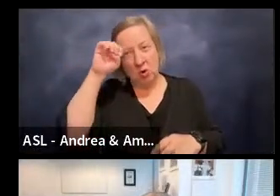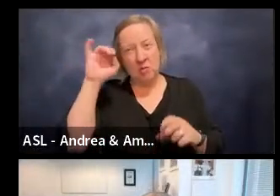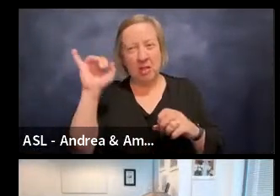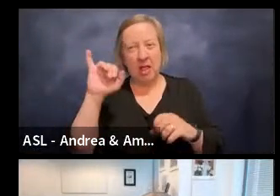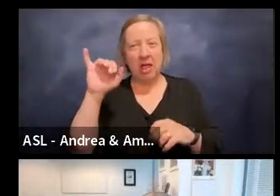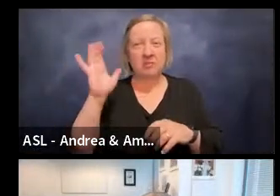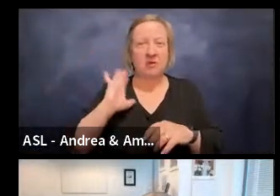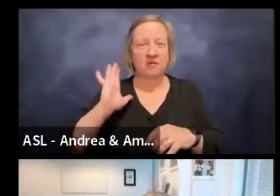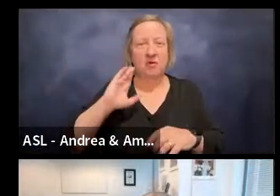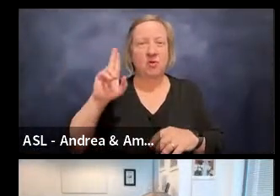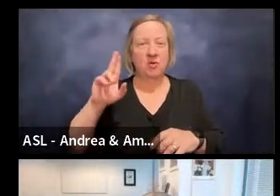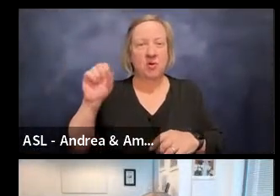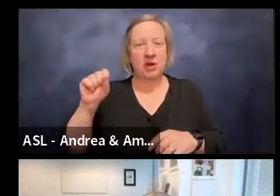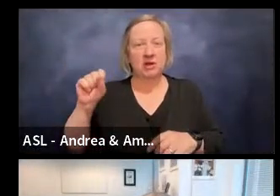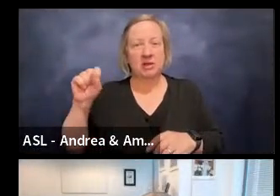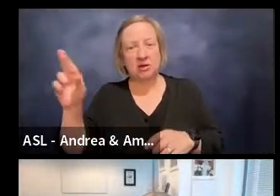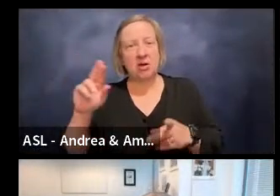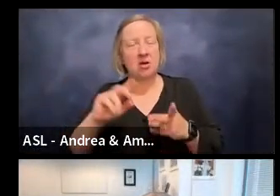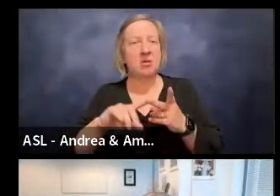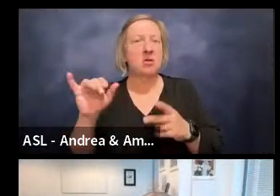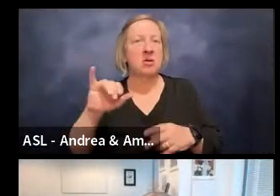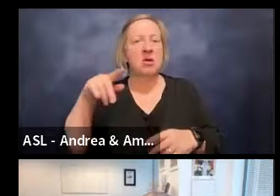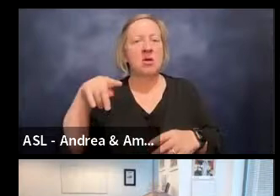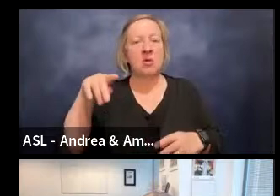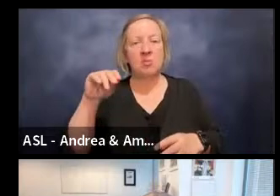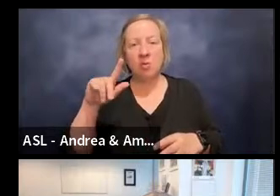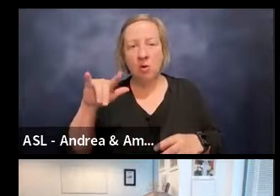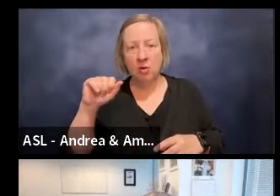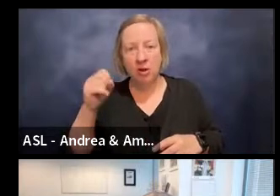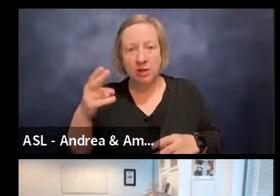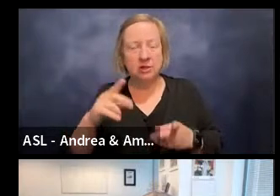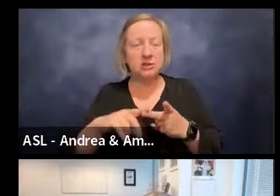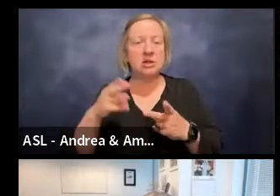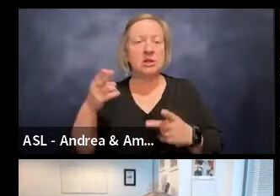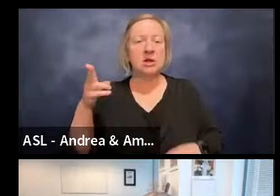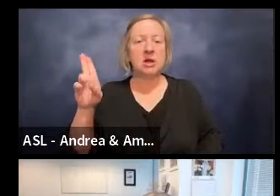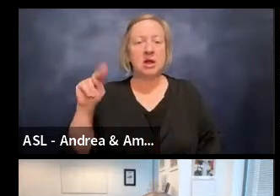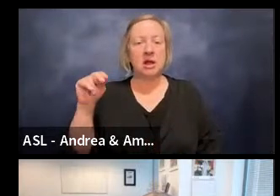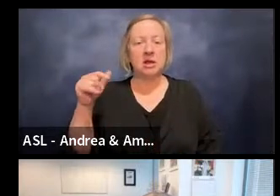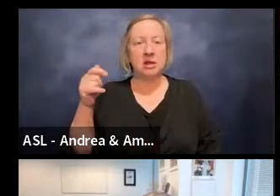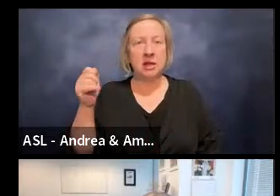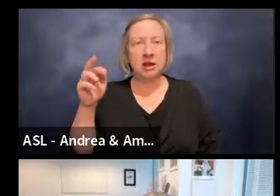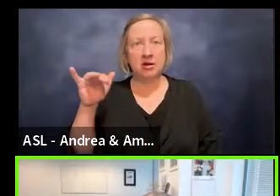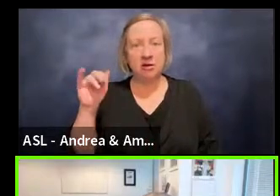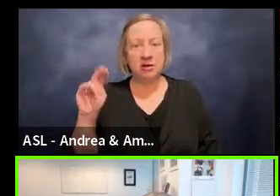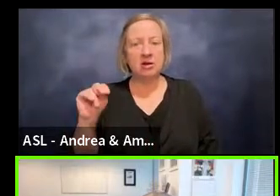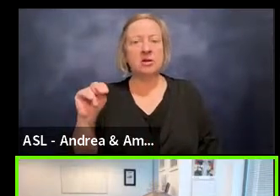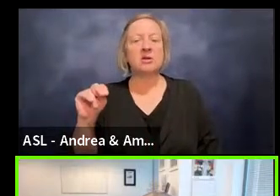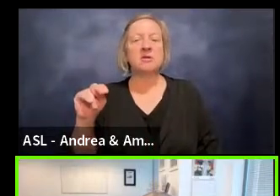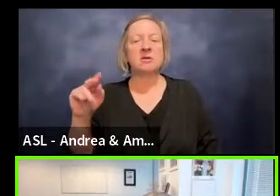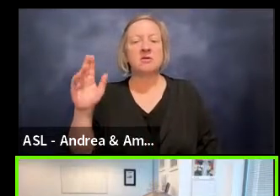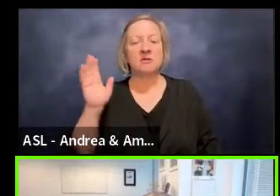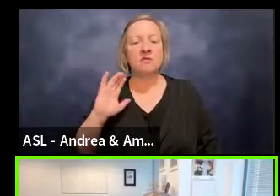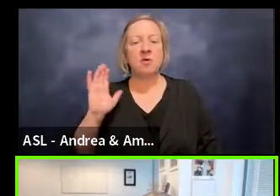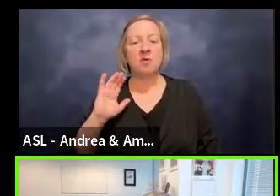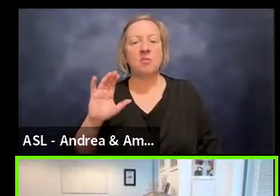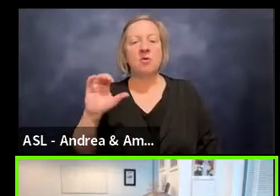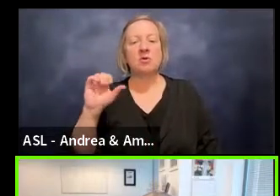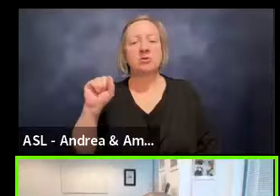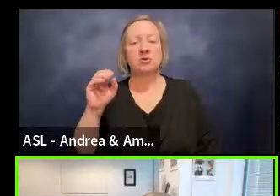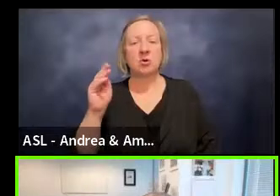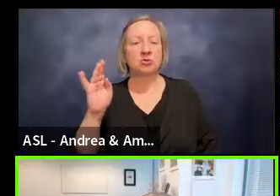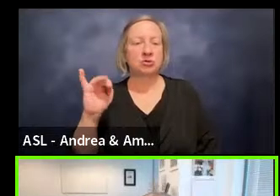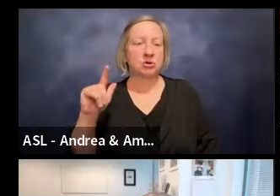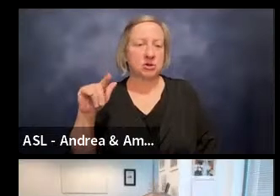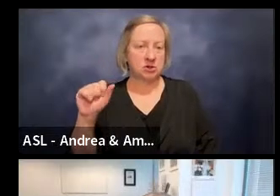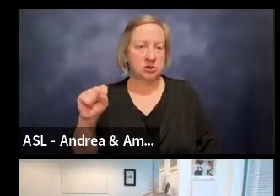like Polish people, Hungarian, so kind of like former socialist bloc. And I'm on this committee